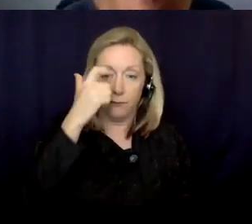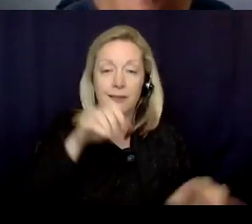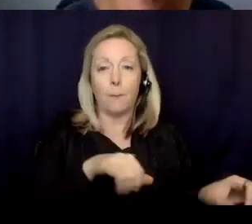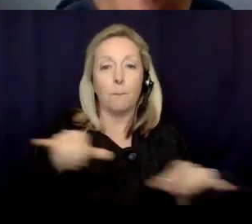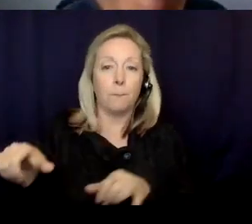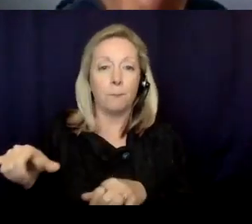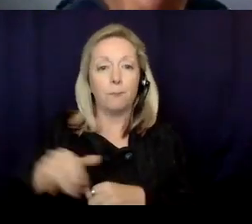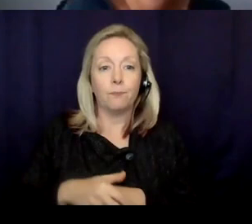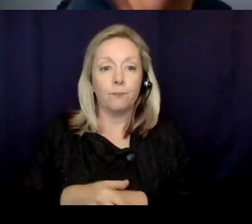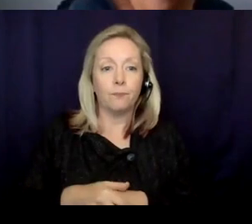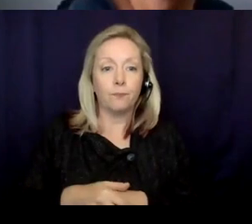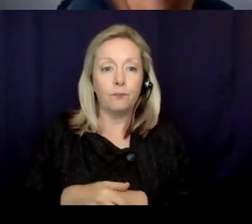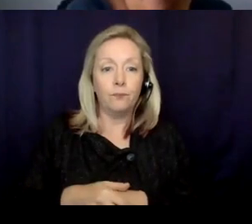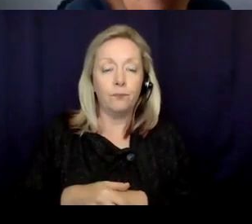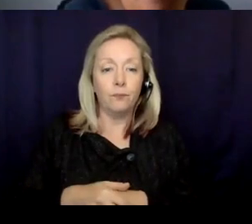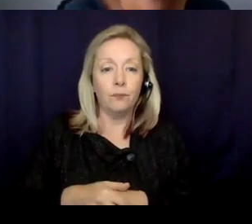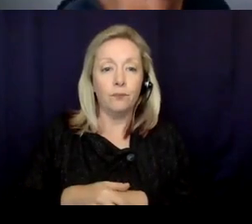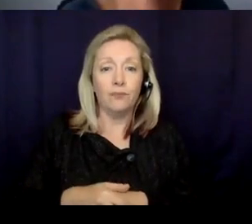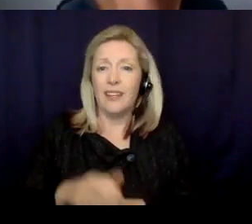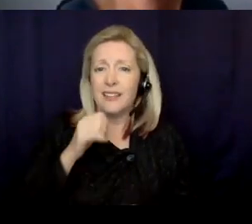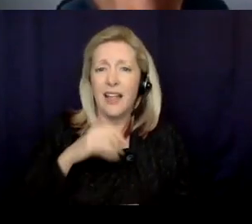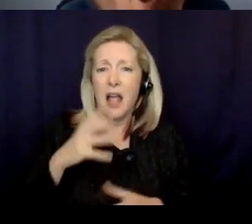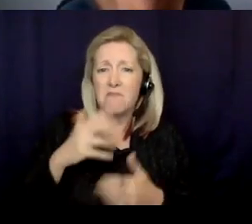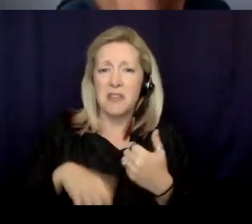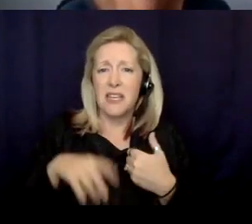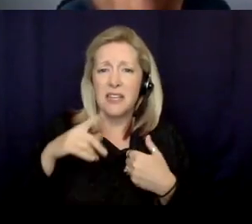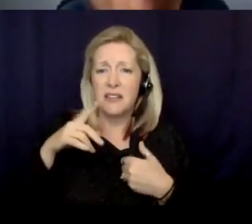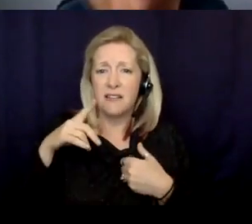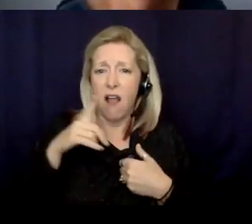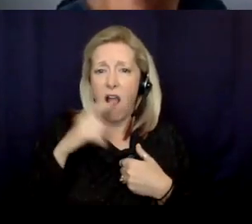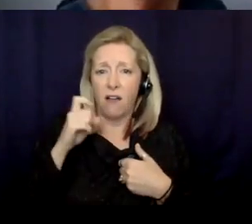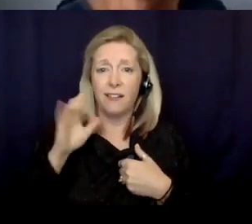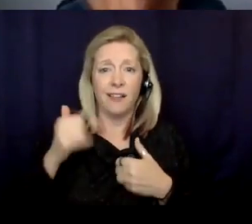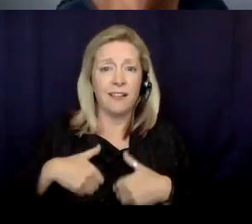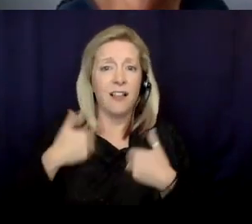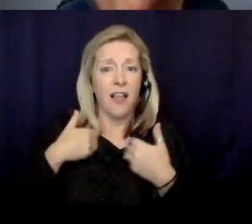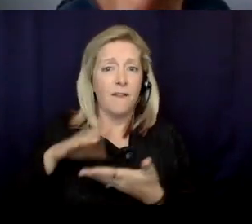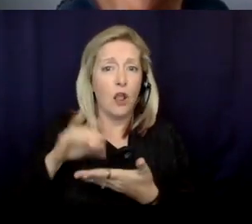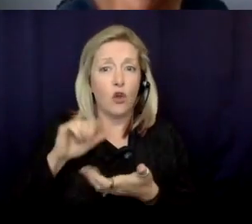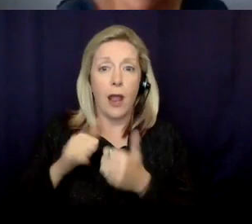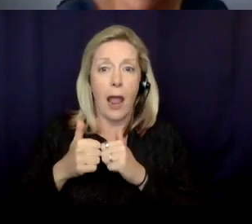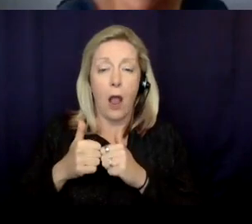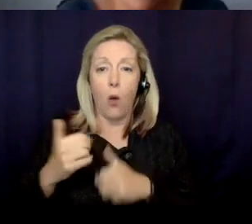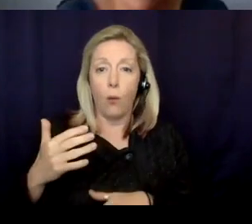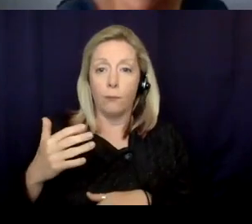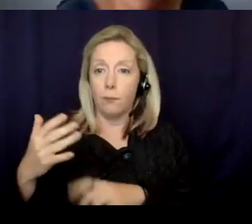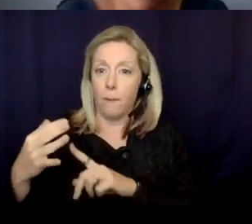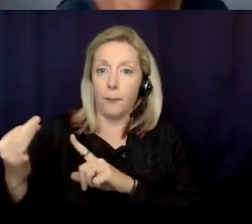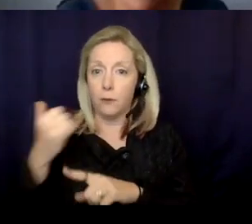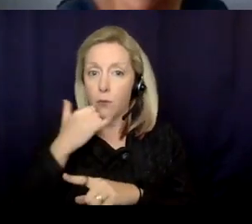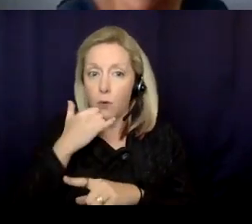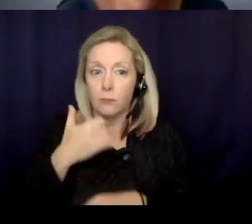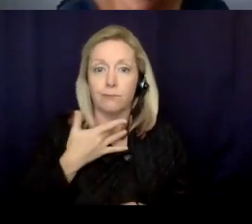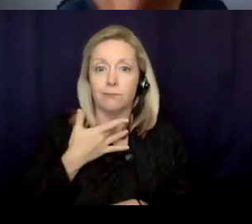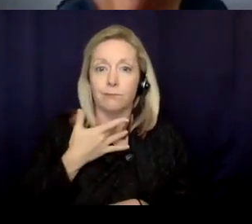here. It's not being ugly. That's life. That's how you're learning, is by living